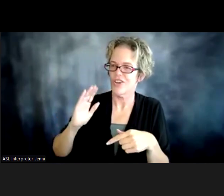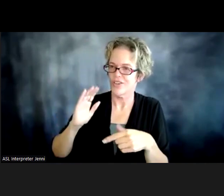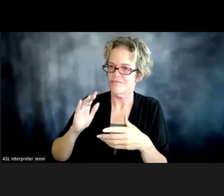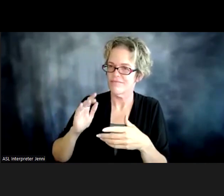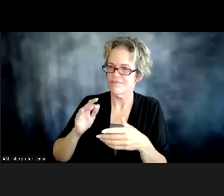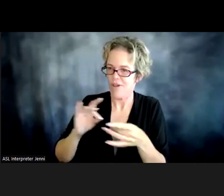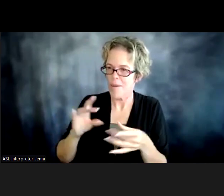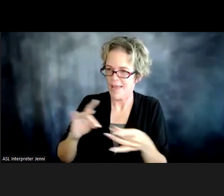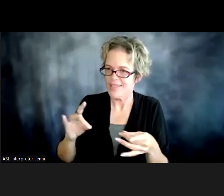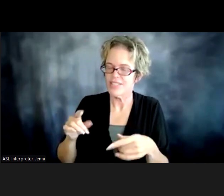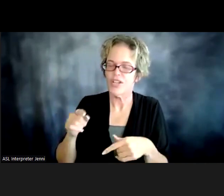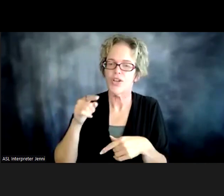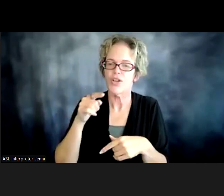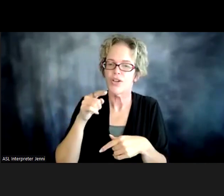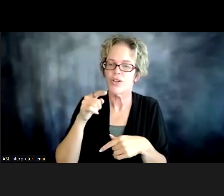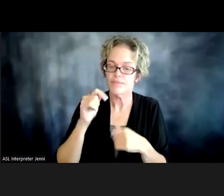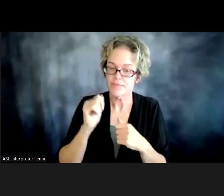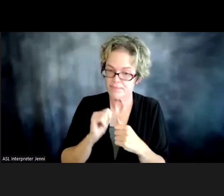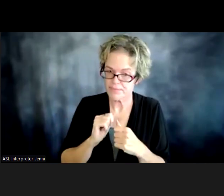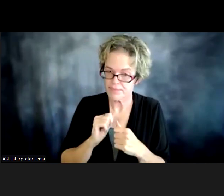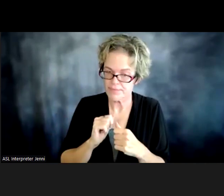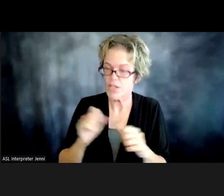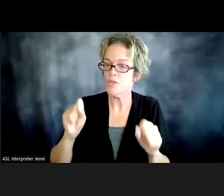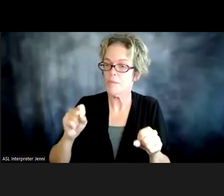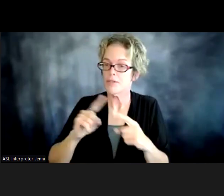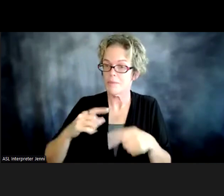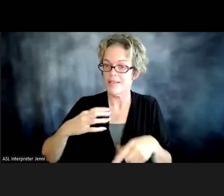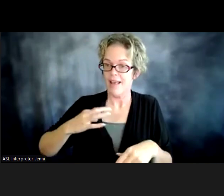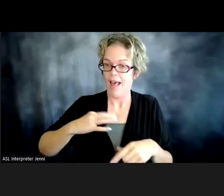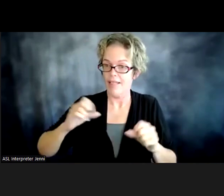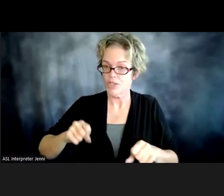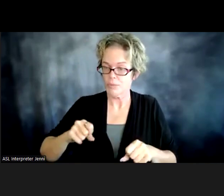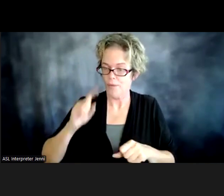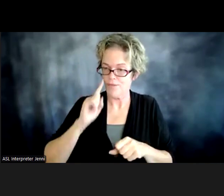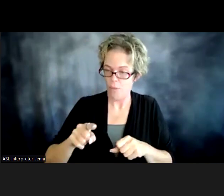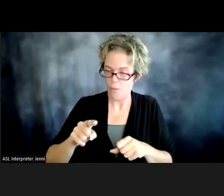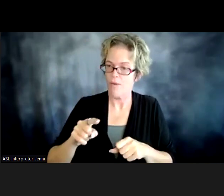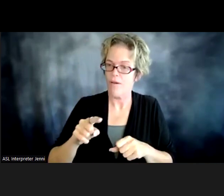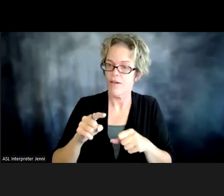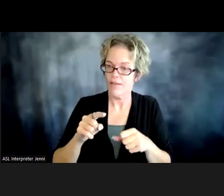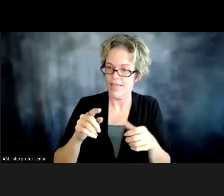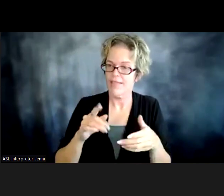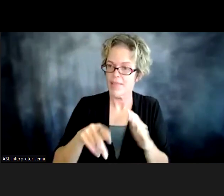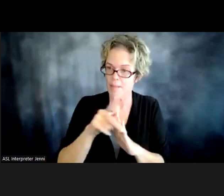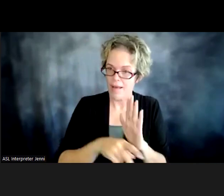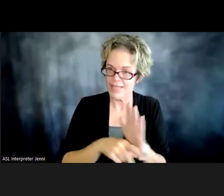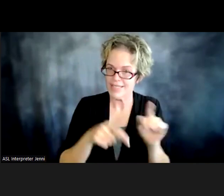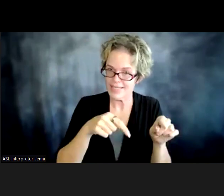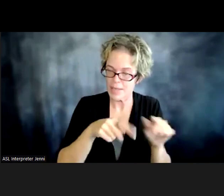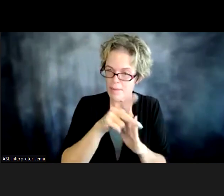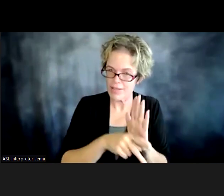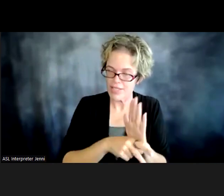do need, in order to be eligible for the enrollment management policy, you do need to come into the system, enter